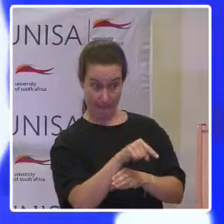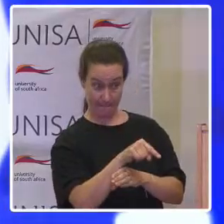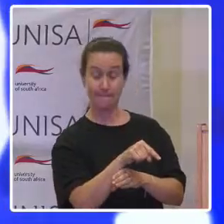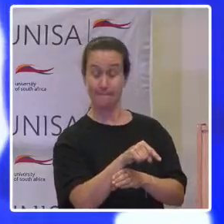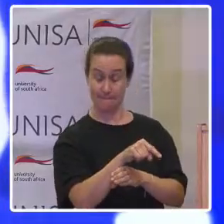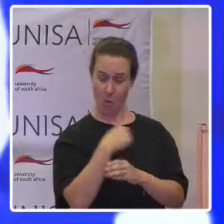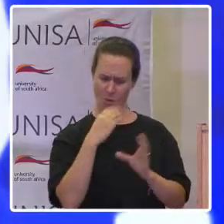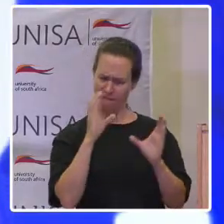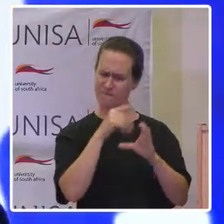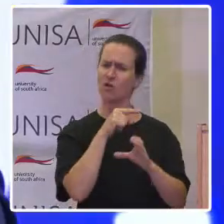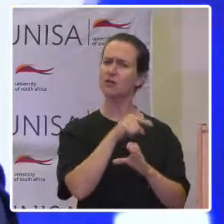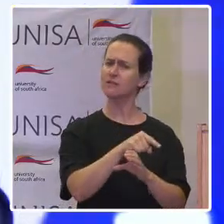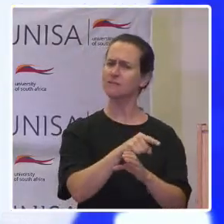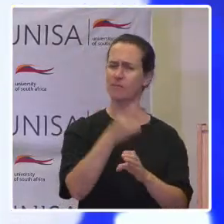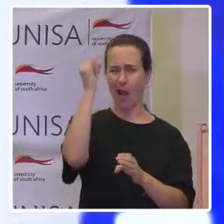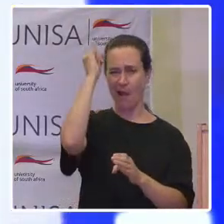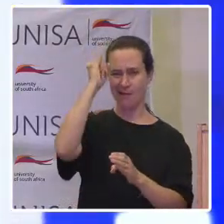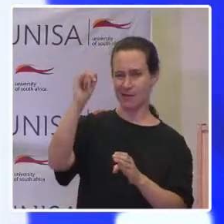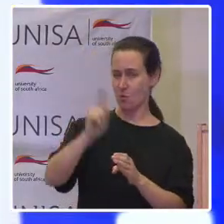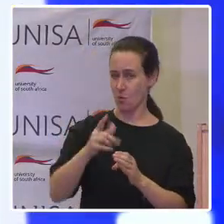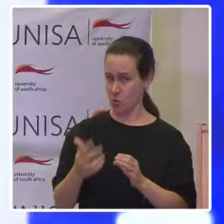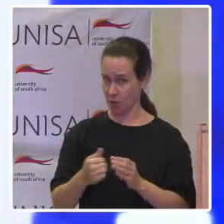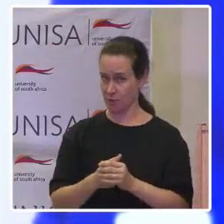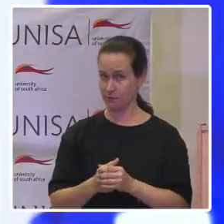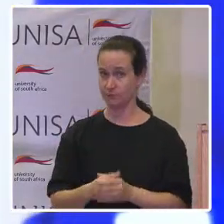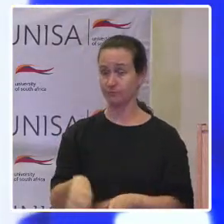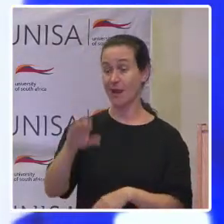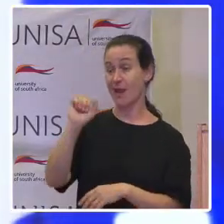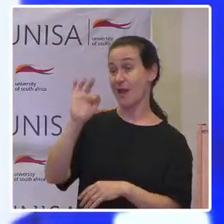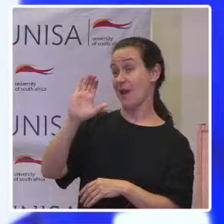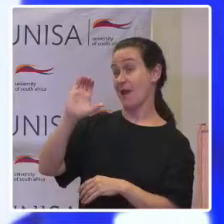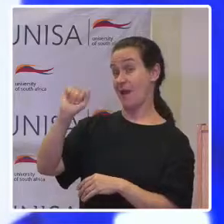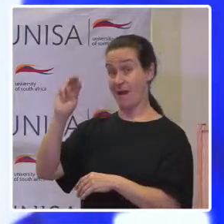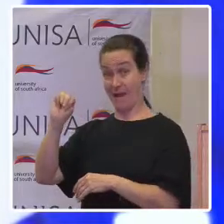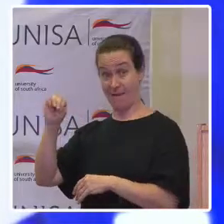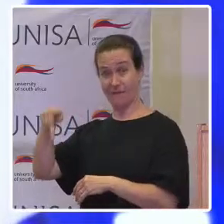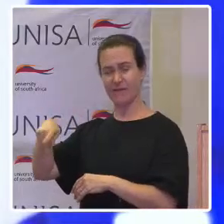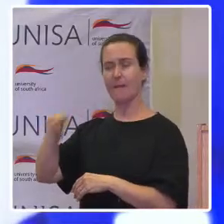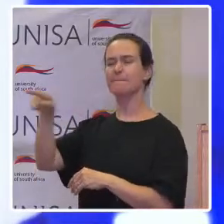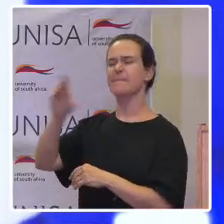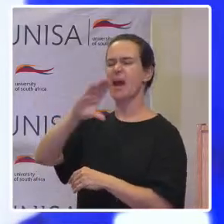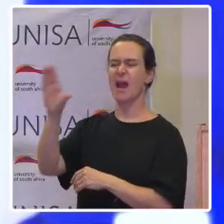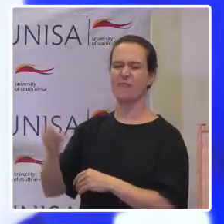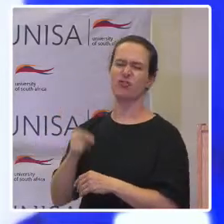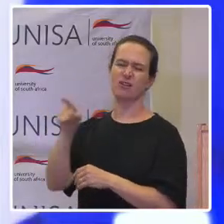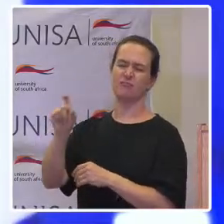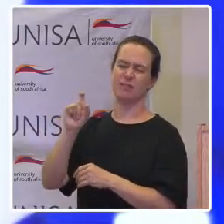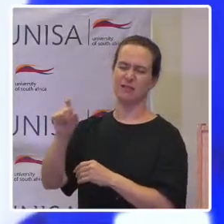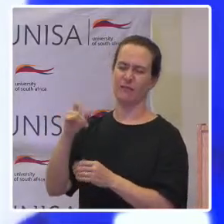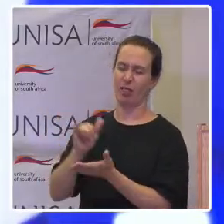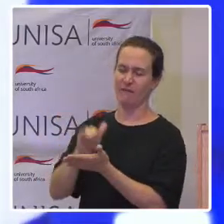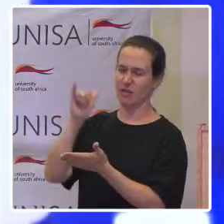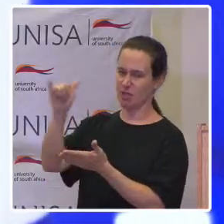SATM. The idea is that the AFCAC, which is the African Civil Aviation Authority, as the instituting agency,